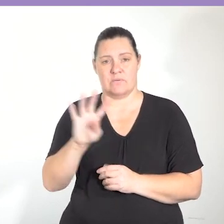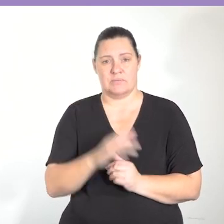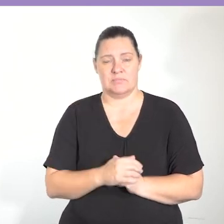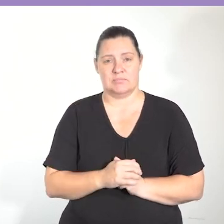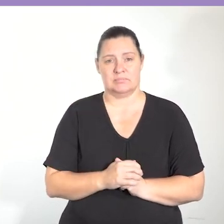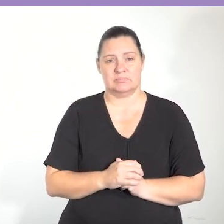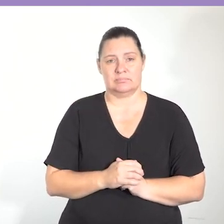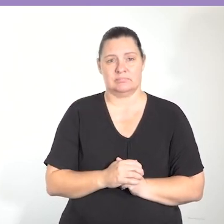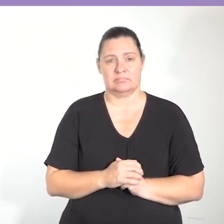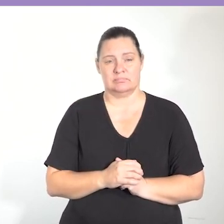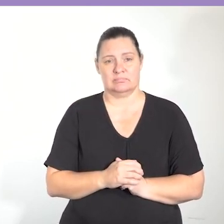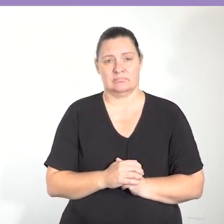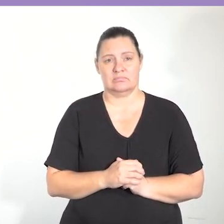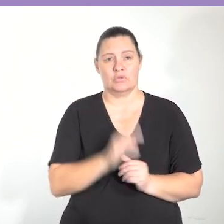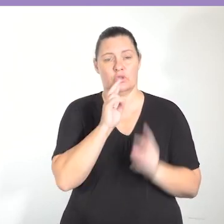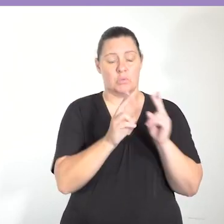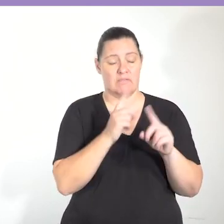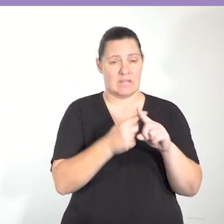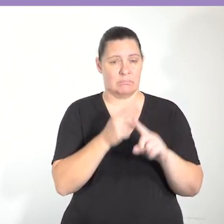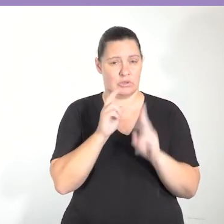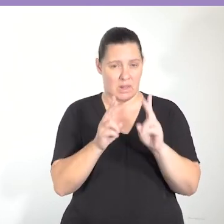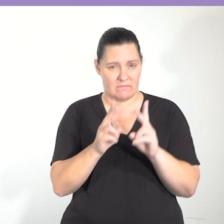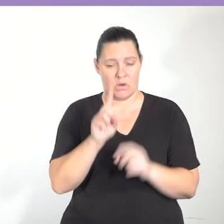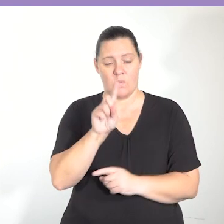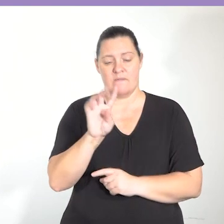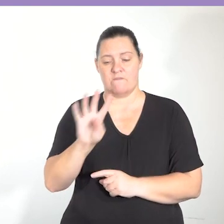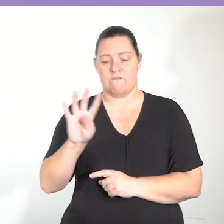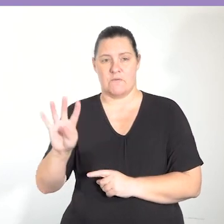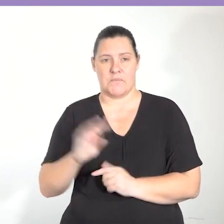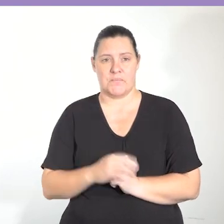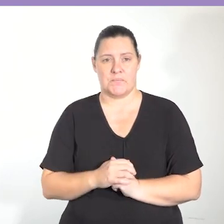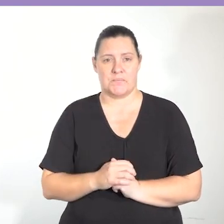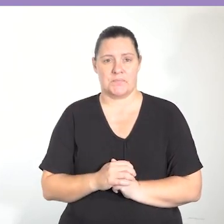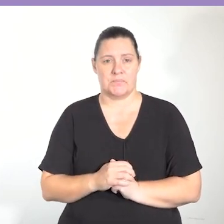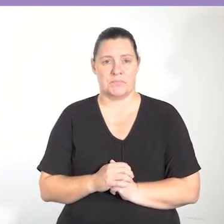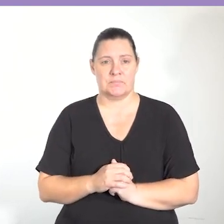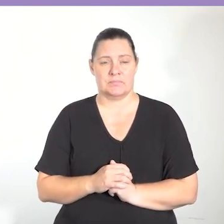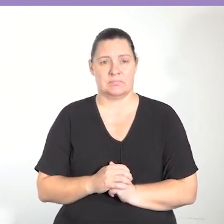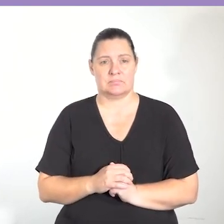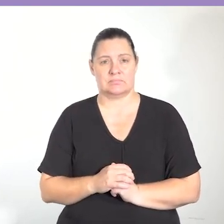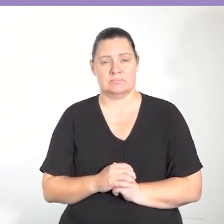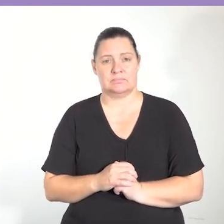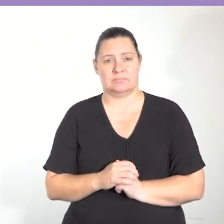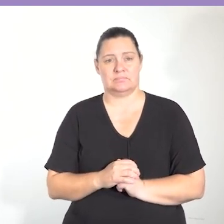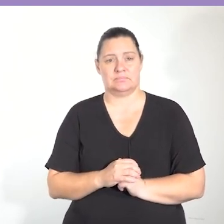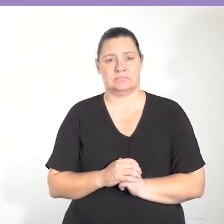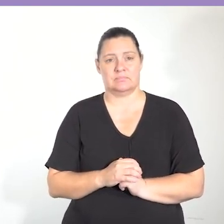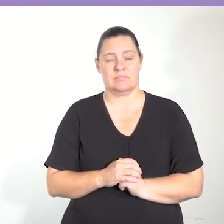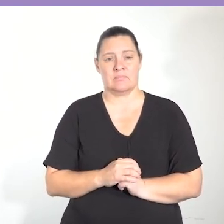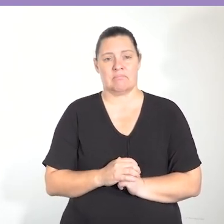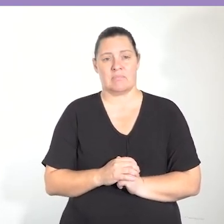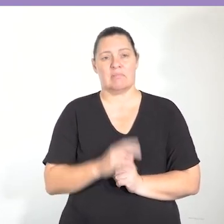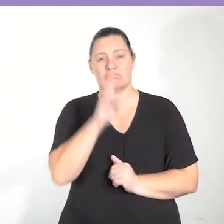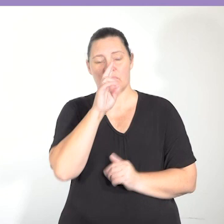144. So 12 times 12 is 144. Let's look at